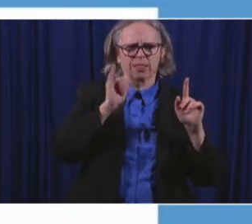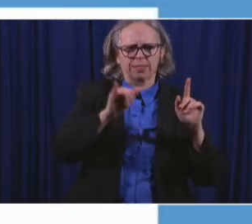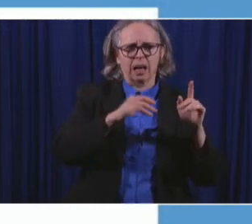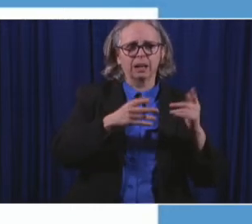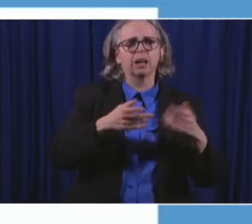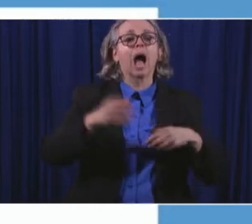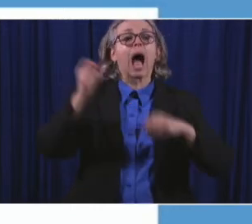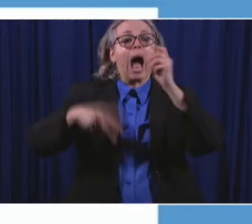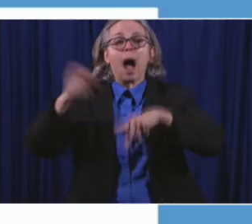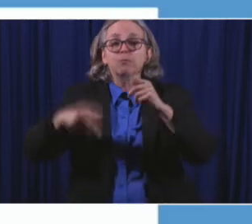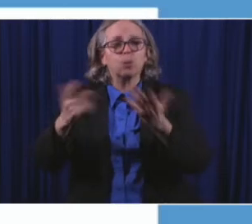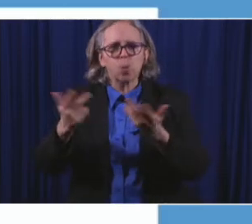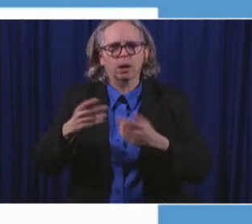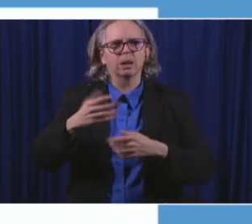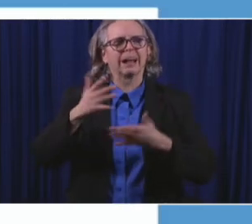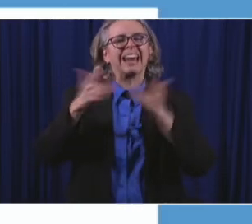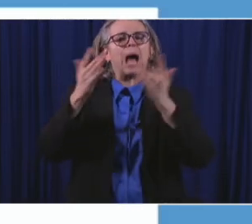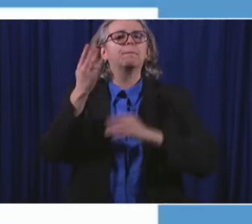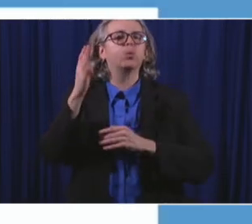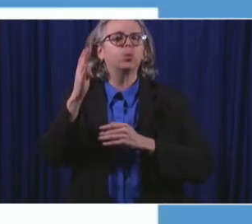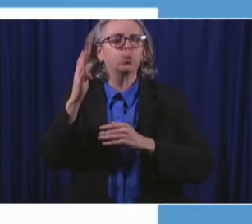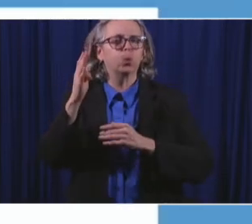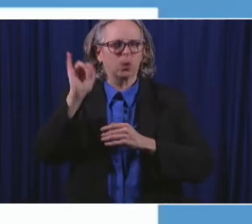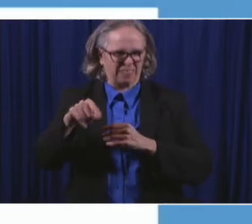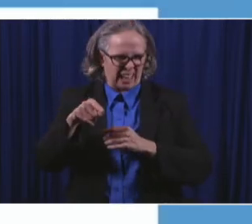Hybrid is the light blue.